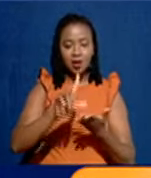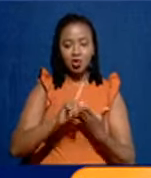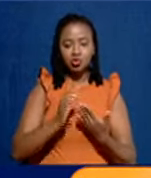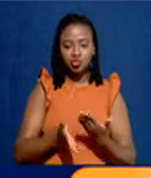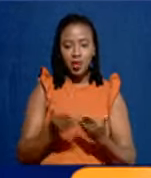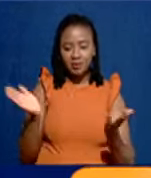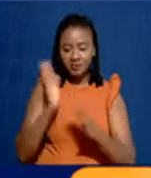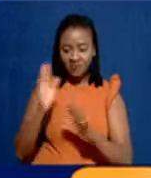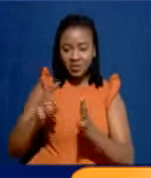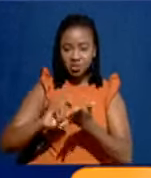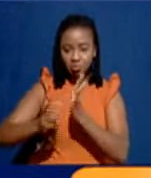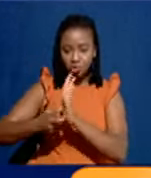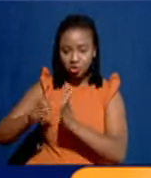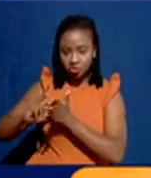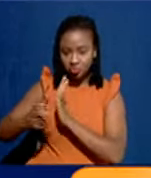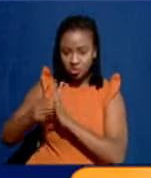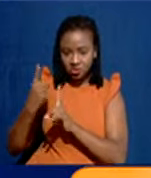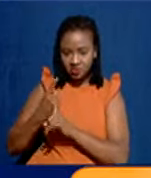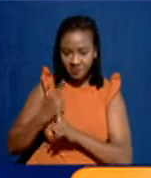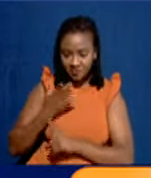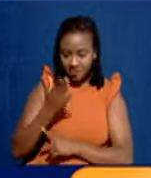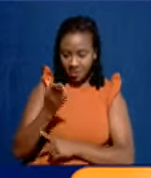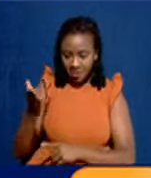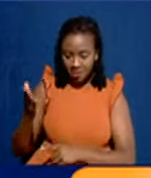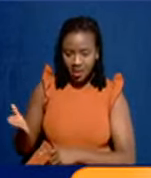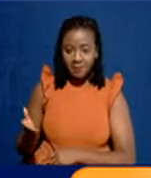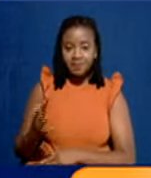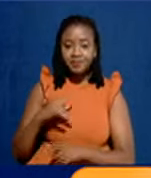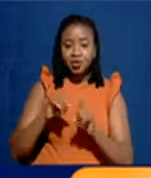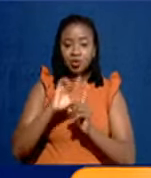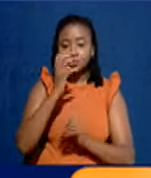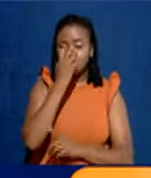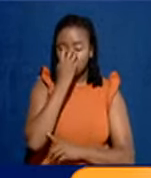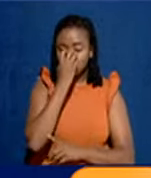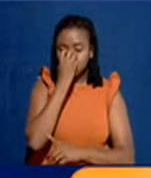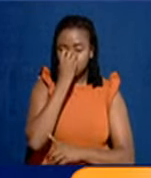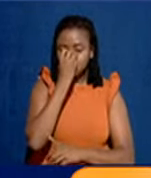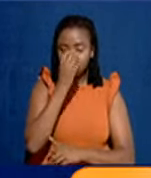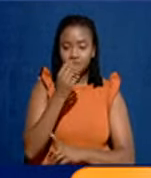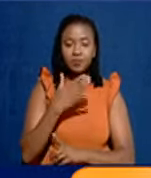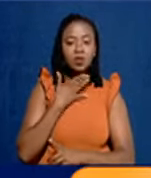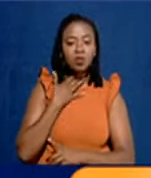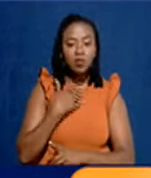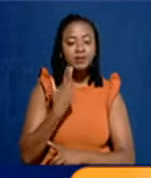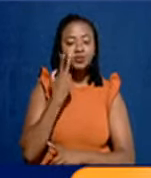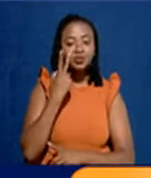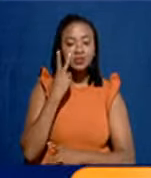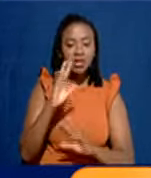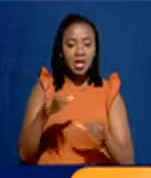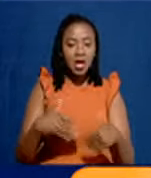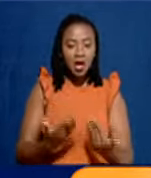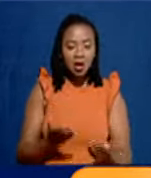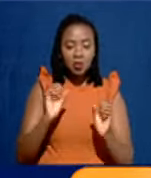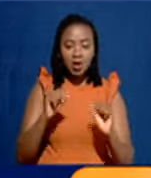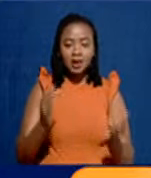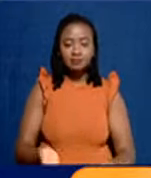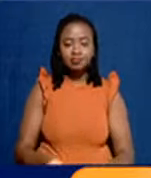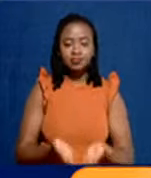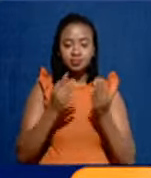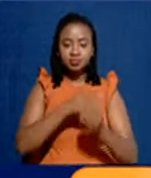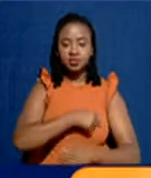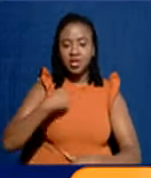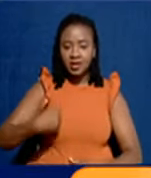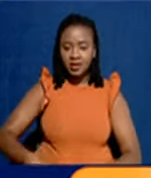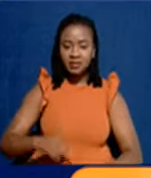reports from Beijing, President Ruto is also looking at tapping Chinese technological advancement